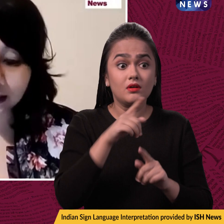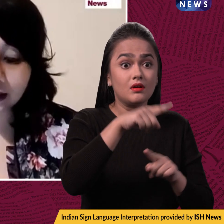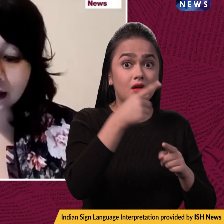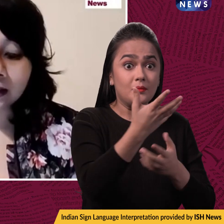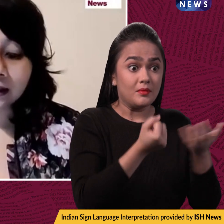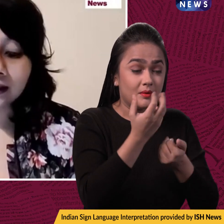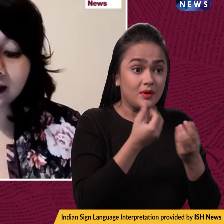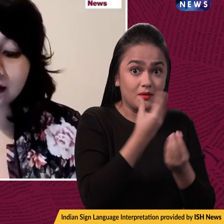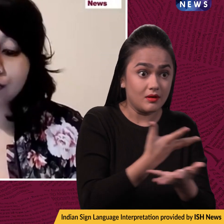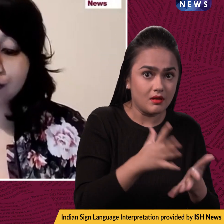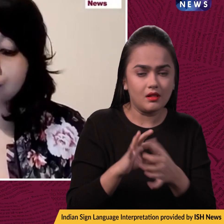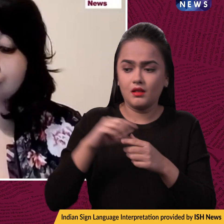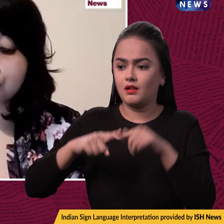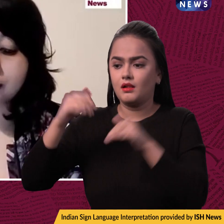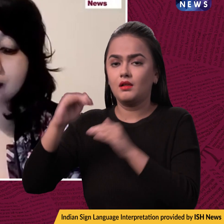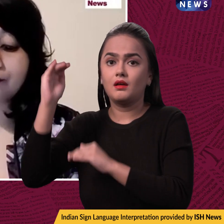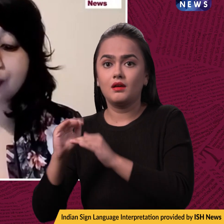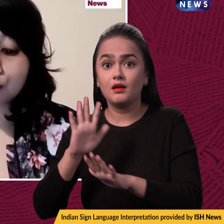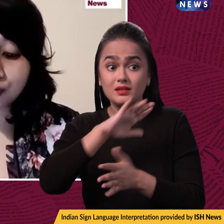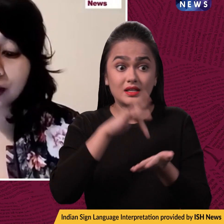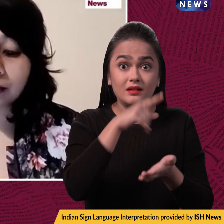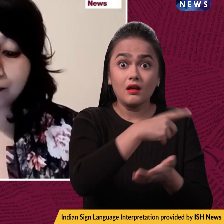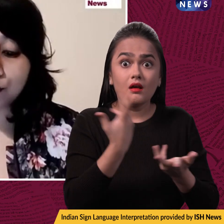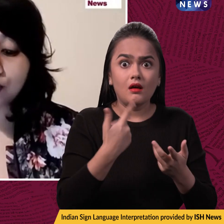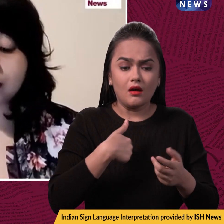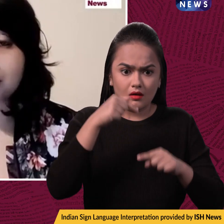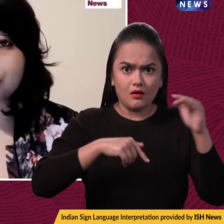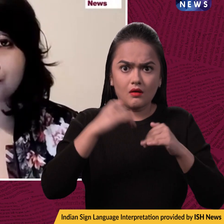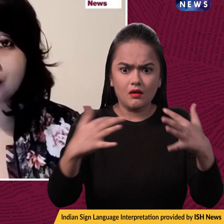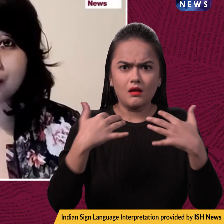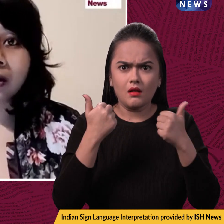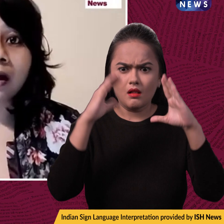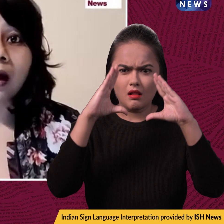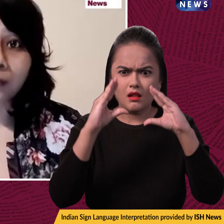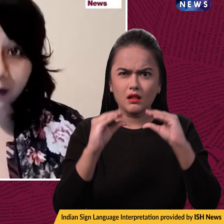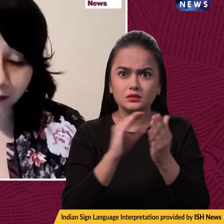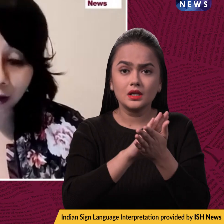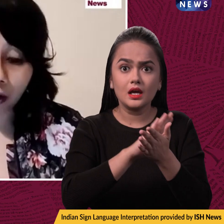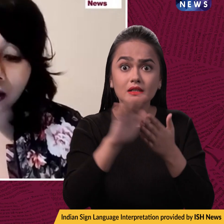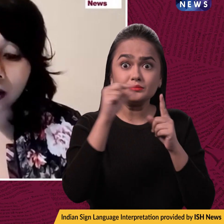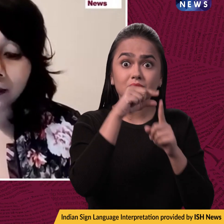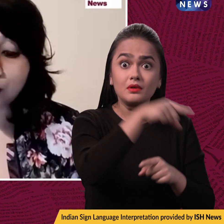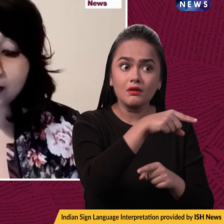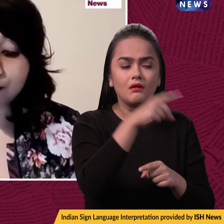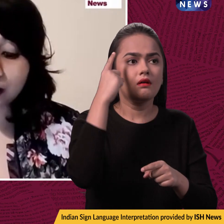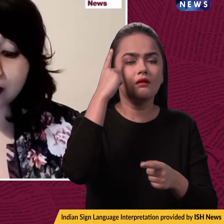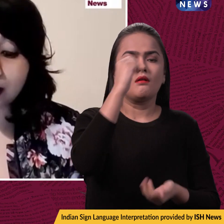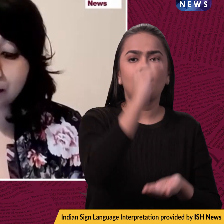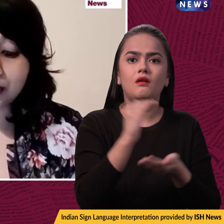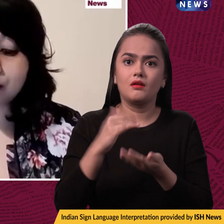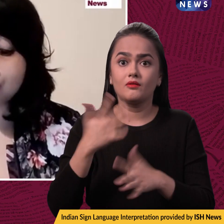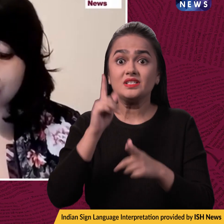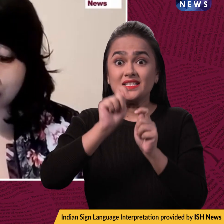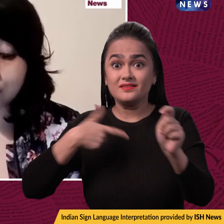elections, indicating that the centre reduced the prices after losing by polls in Himachal Pradesh and West Bengal. Meanwhile, Shiv